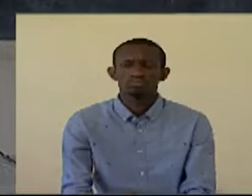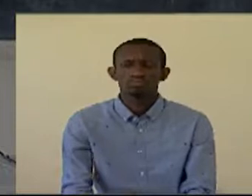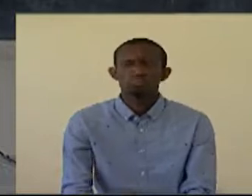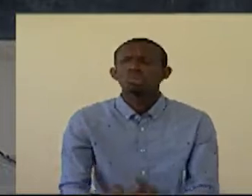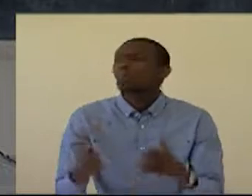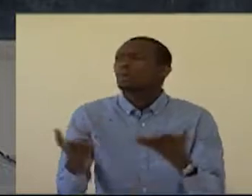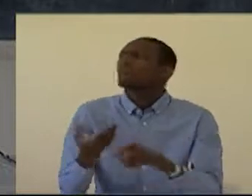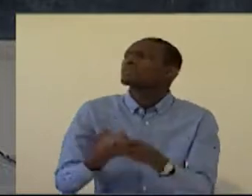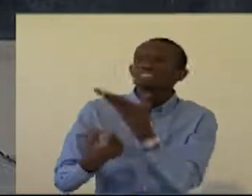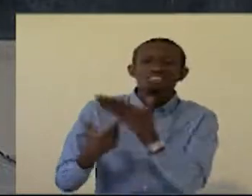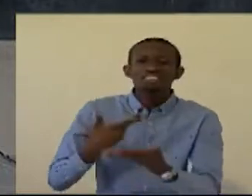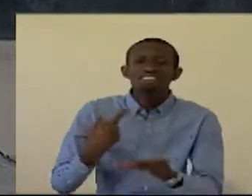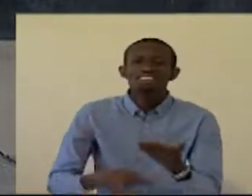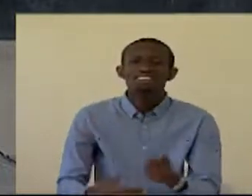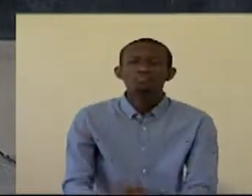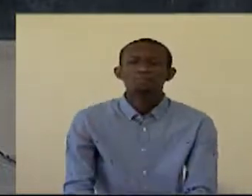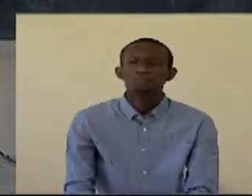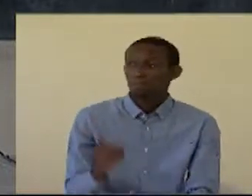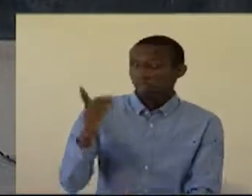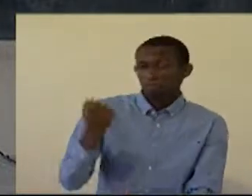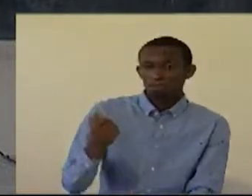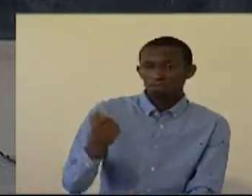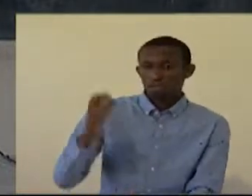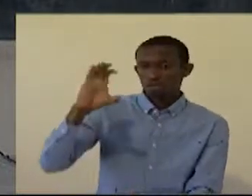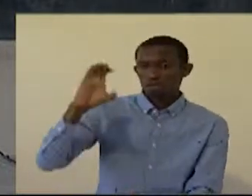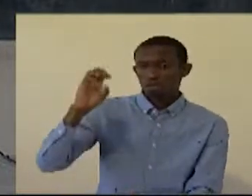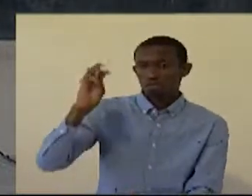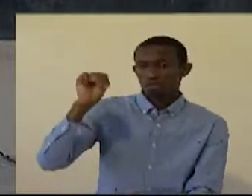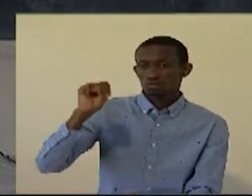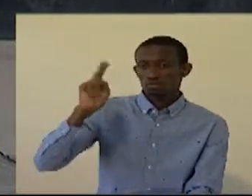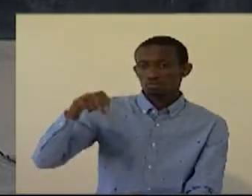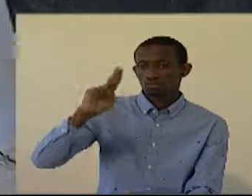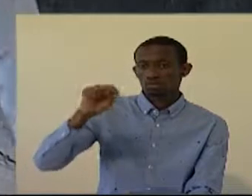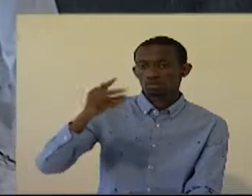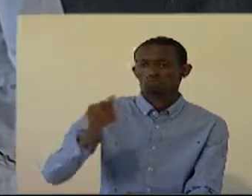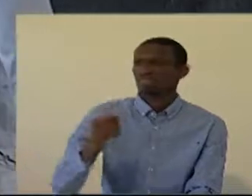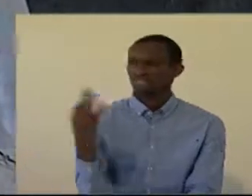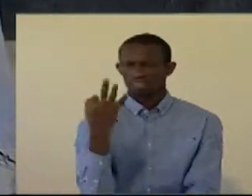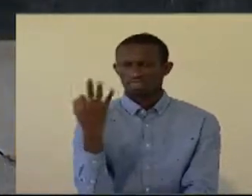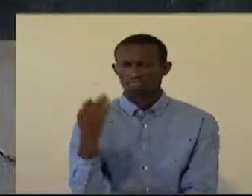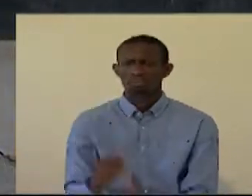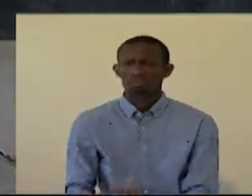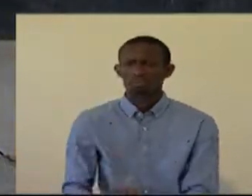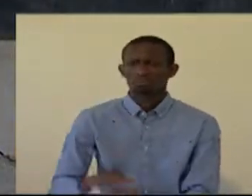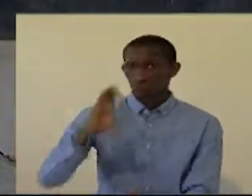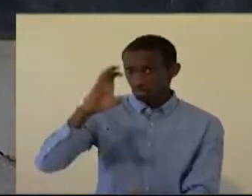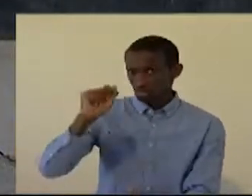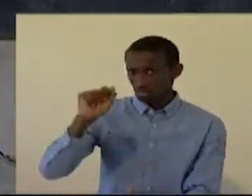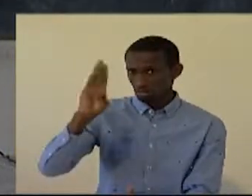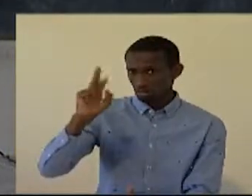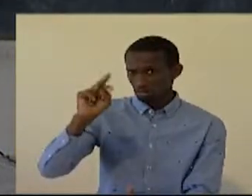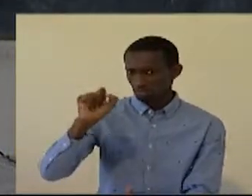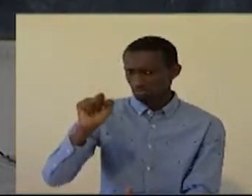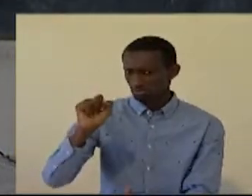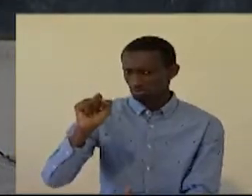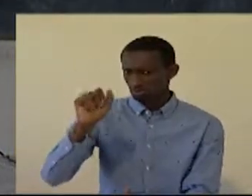What do we have here? We have a compound of 3 carbon atoms, but here we have 4 carbon atoms. So we